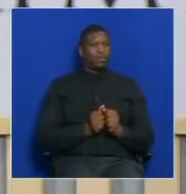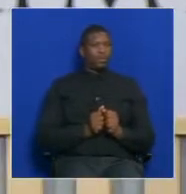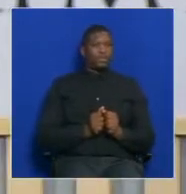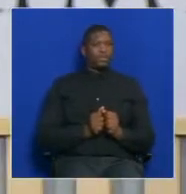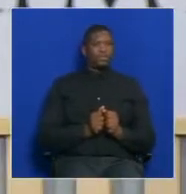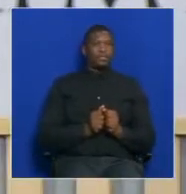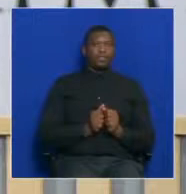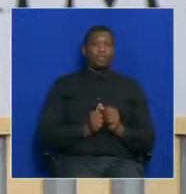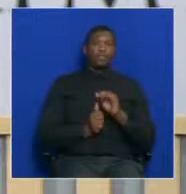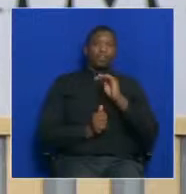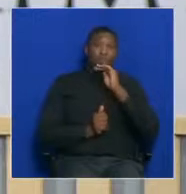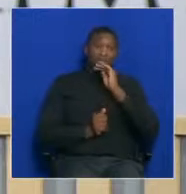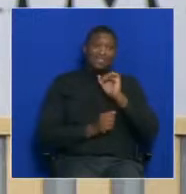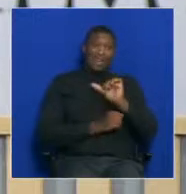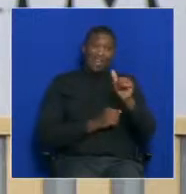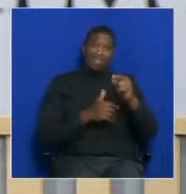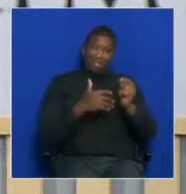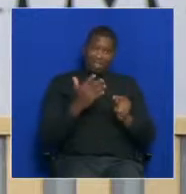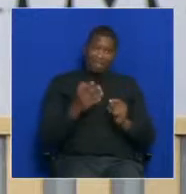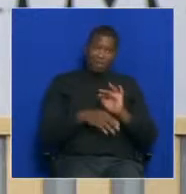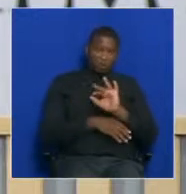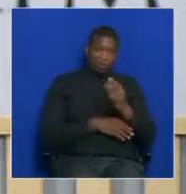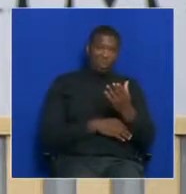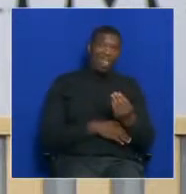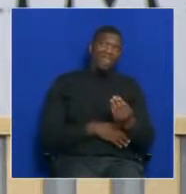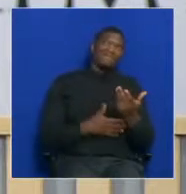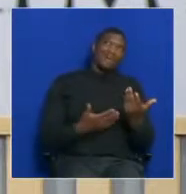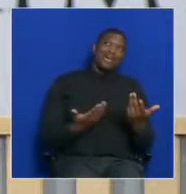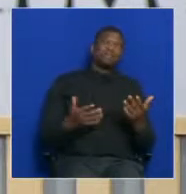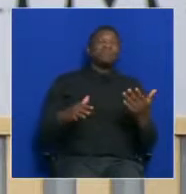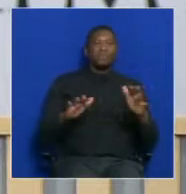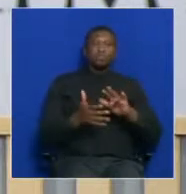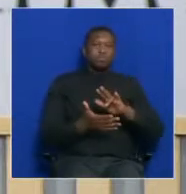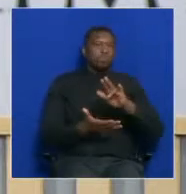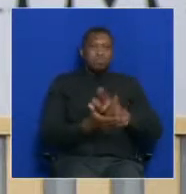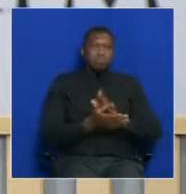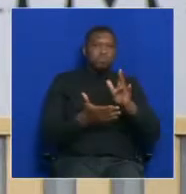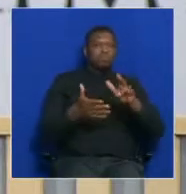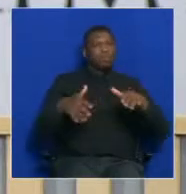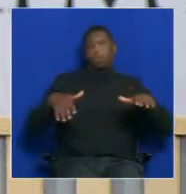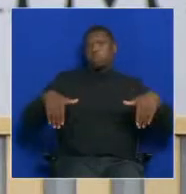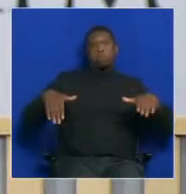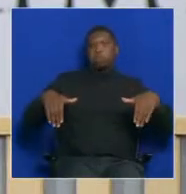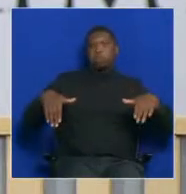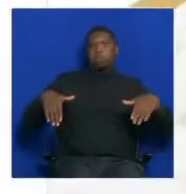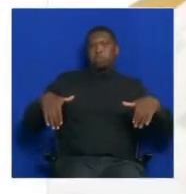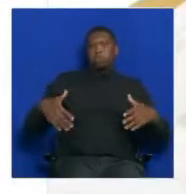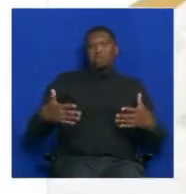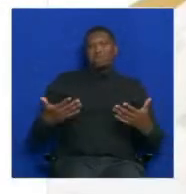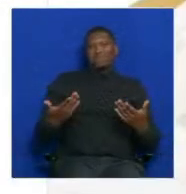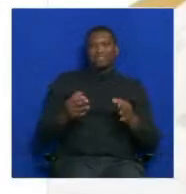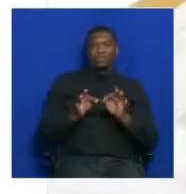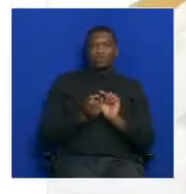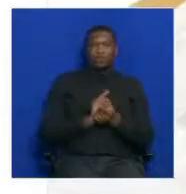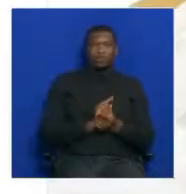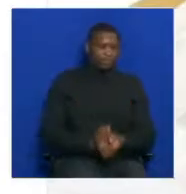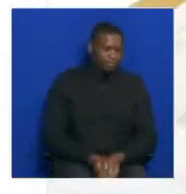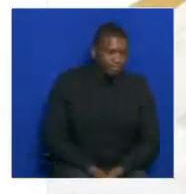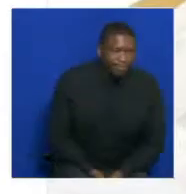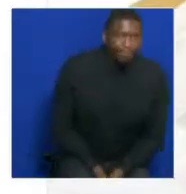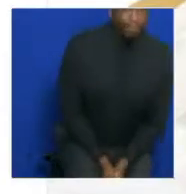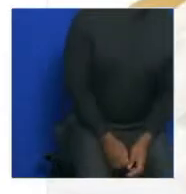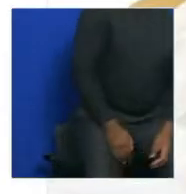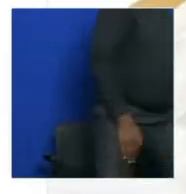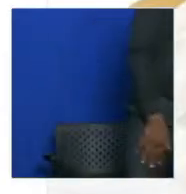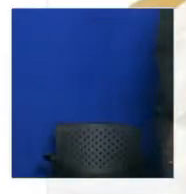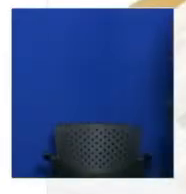Yes. So they wouldn't have been authorized in terms of that proclamation. They would have been authorized in terms